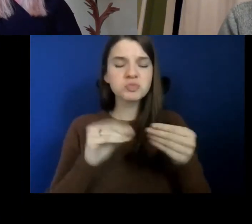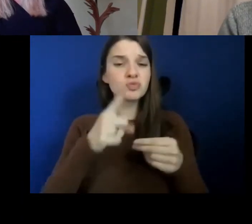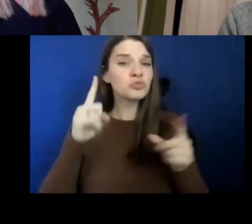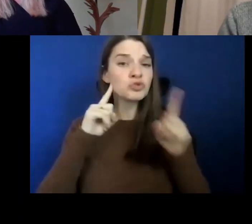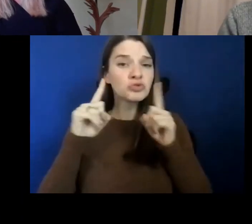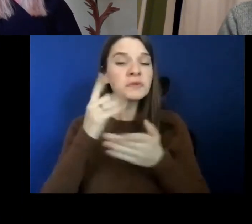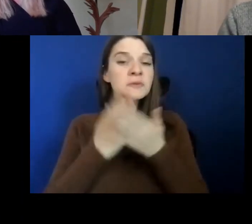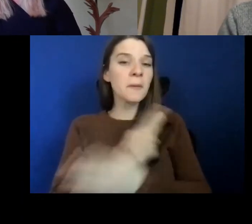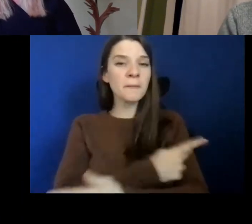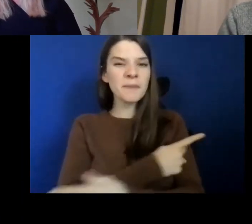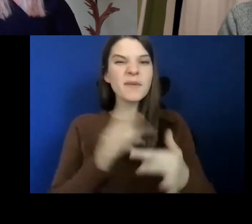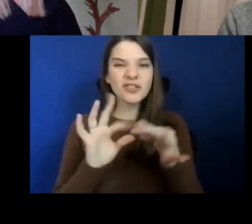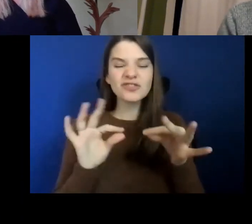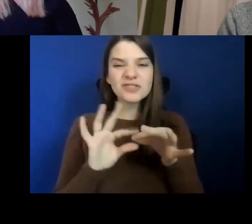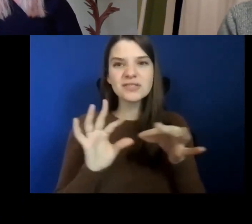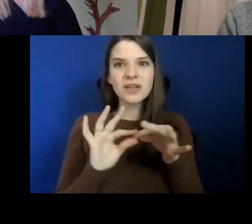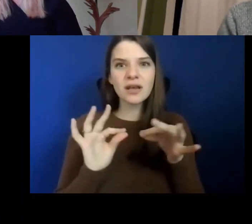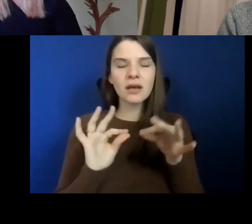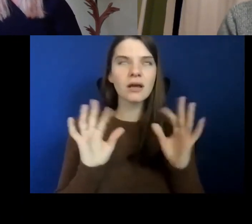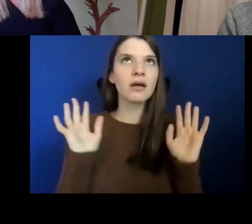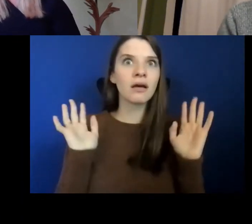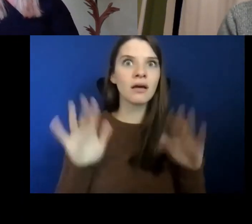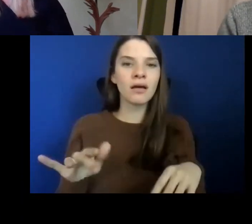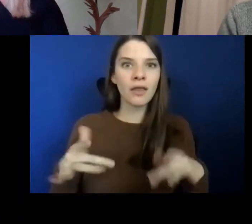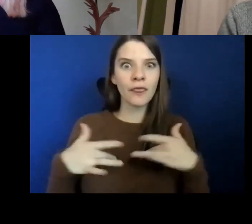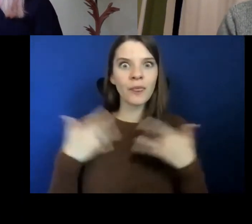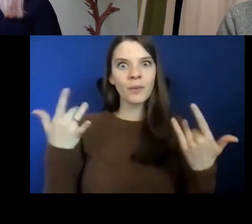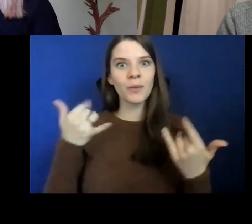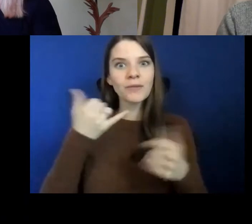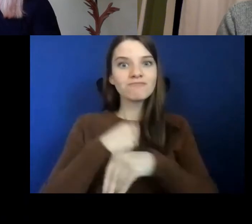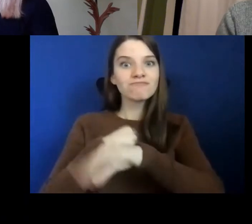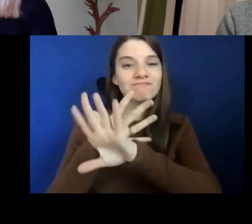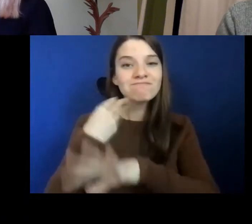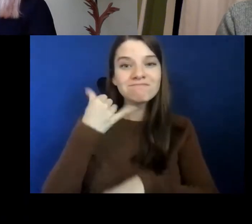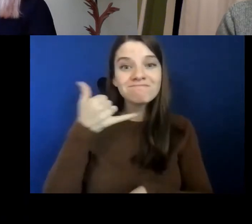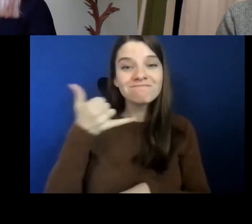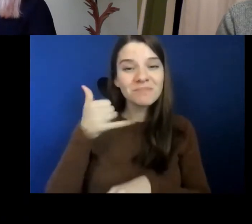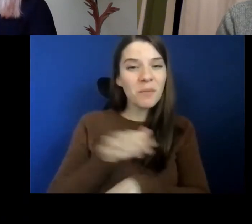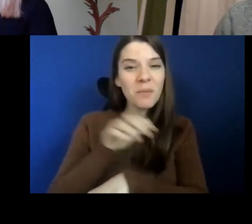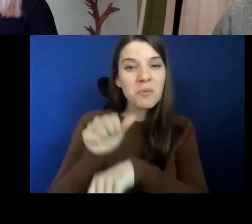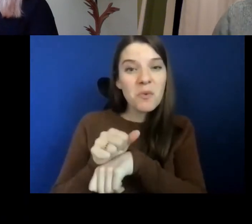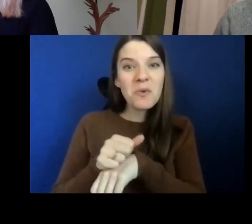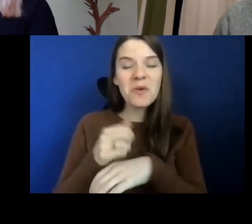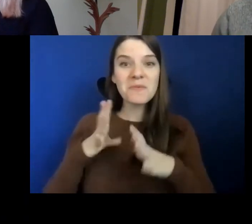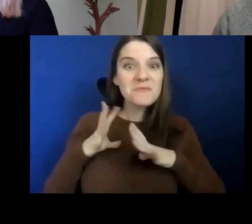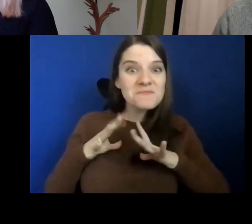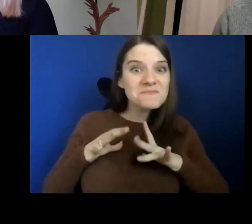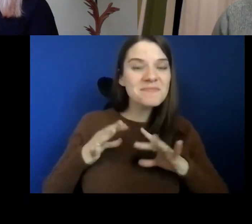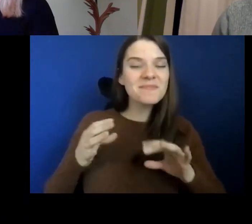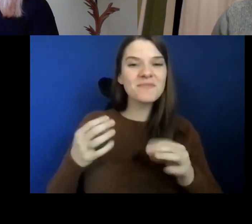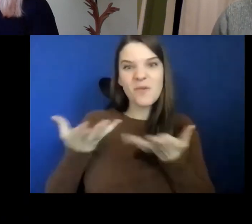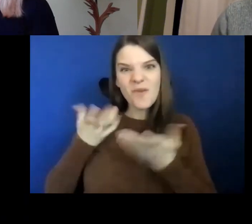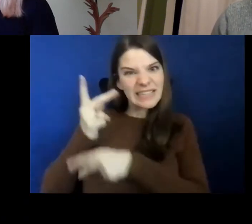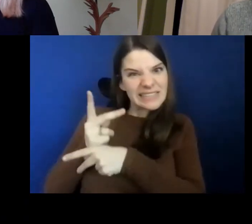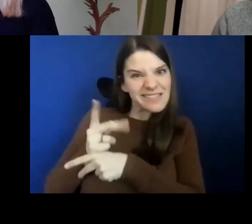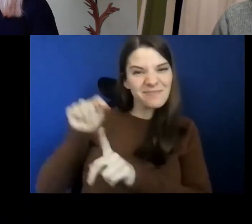patients saying that I'm so glad we have this telehealth now, or I would want to keep it this way if